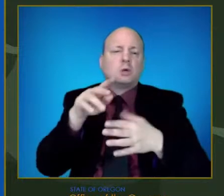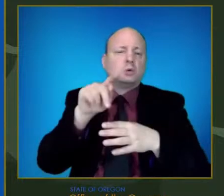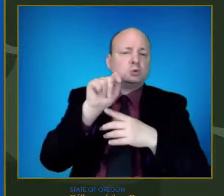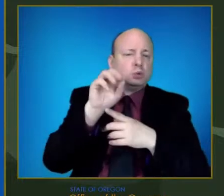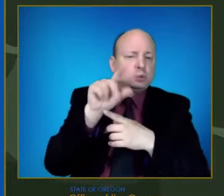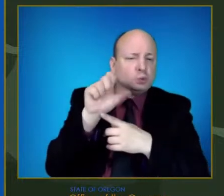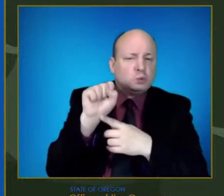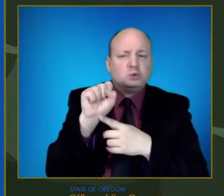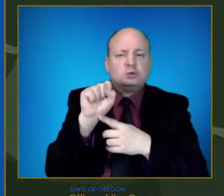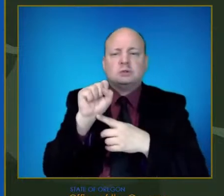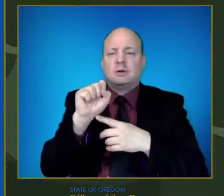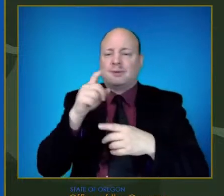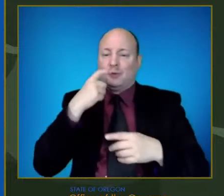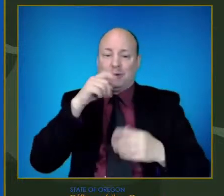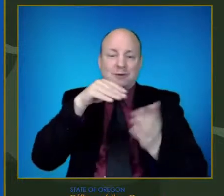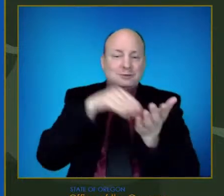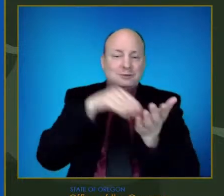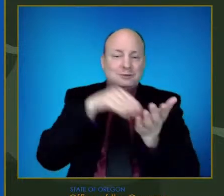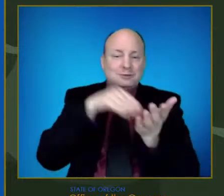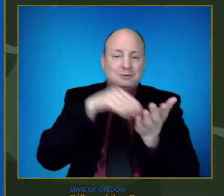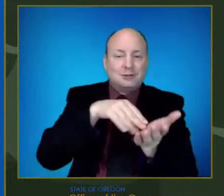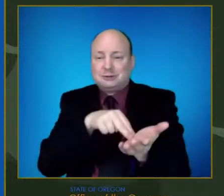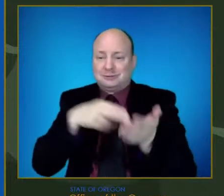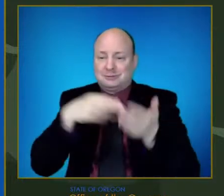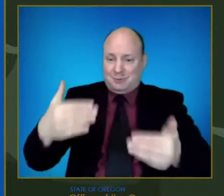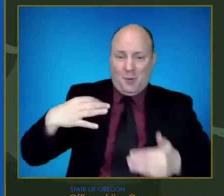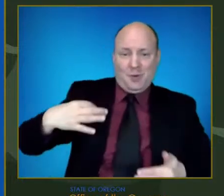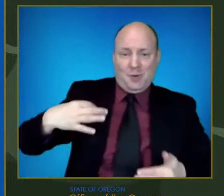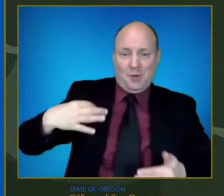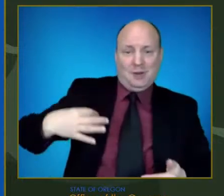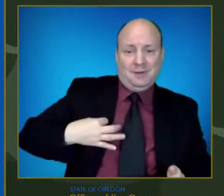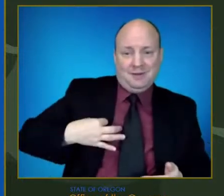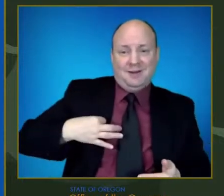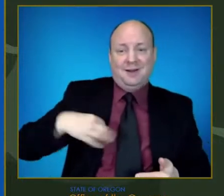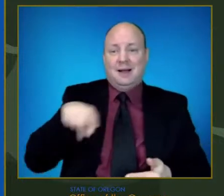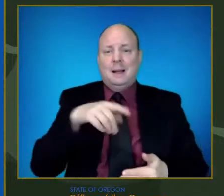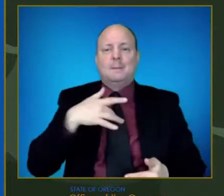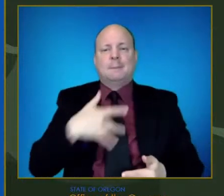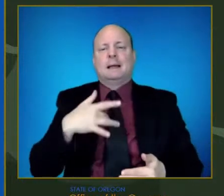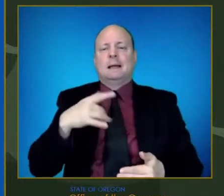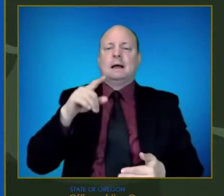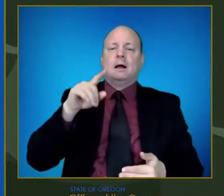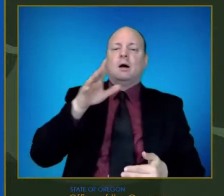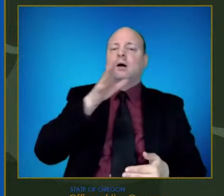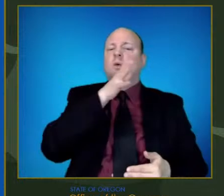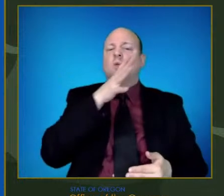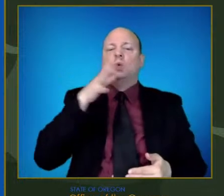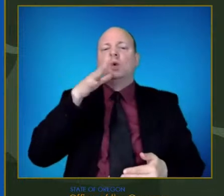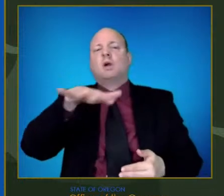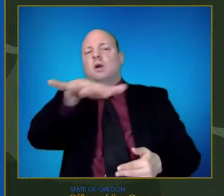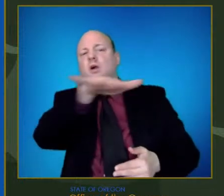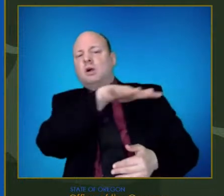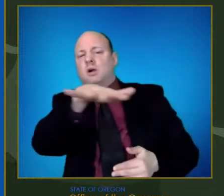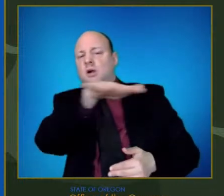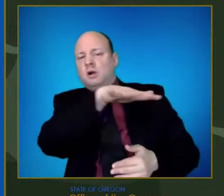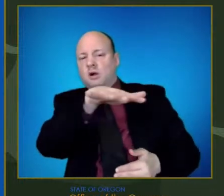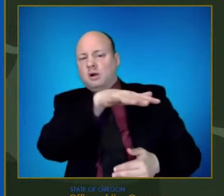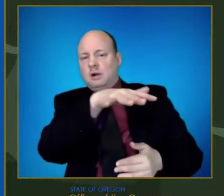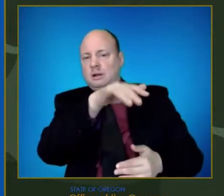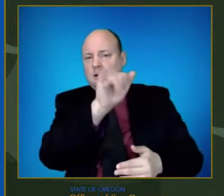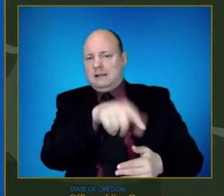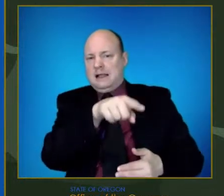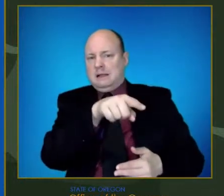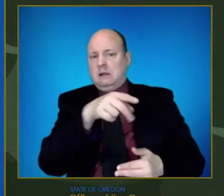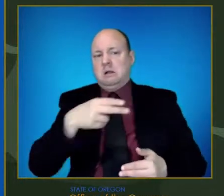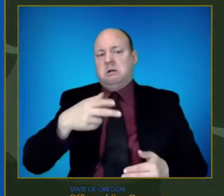become eligible now tend to be in more rural communities where the crush of demand for appointments is a little bit